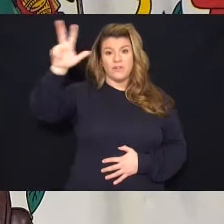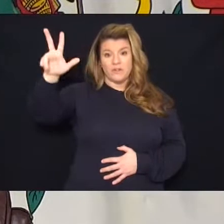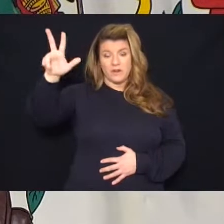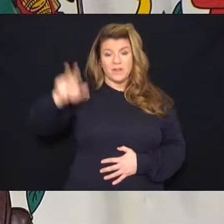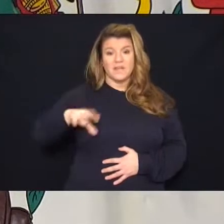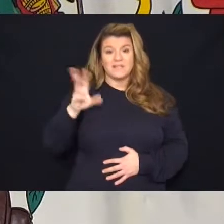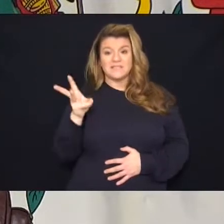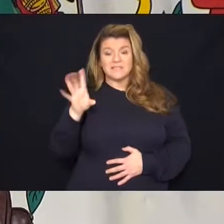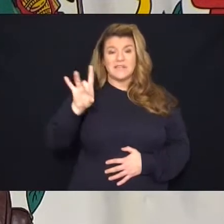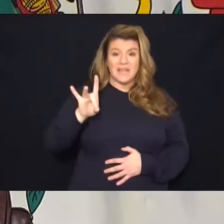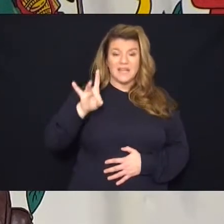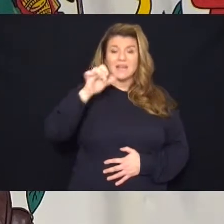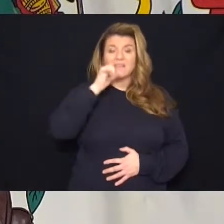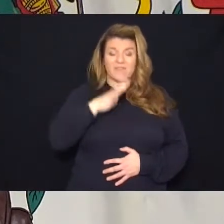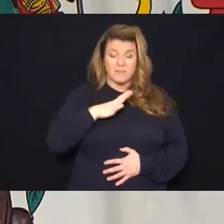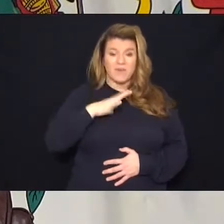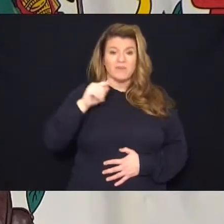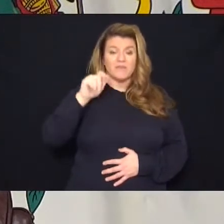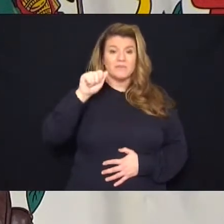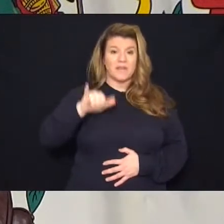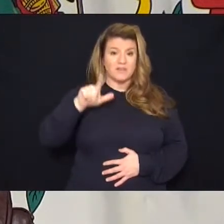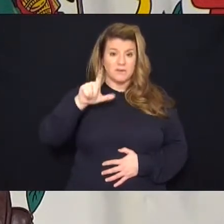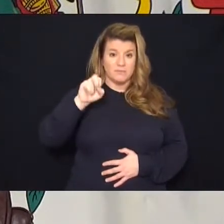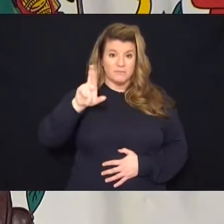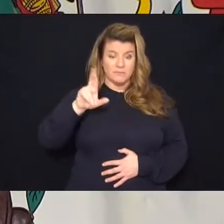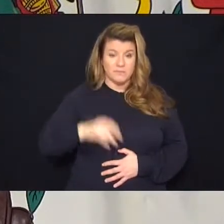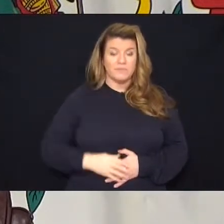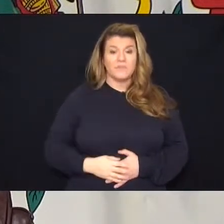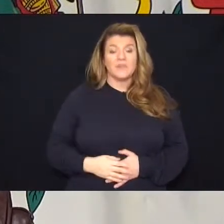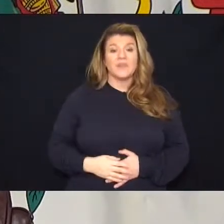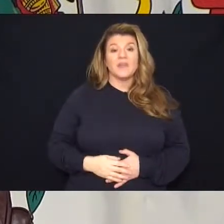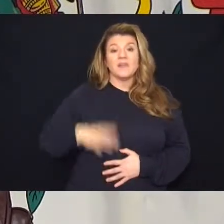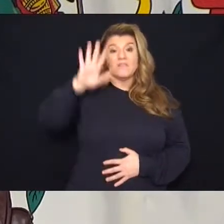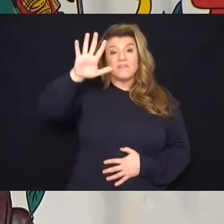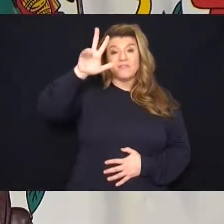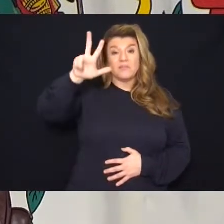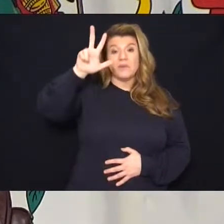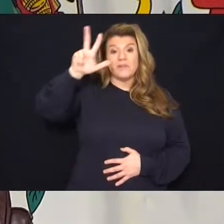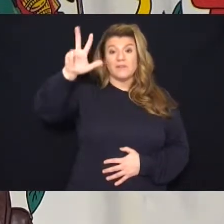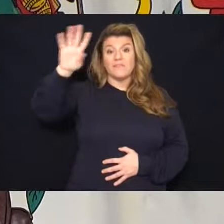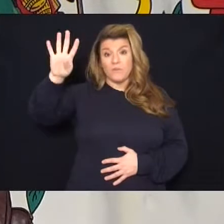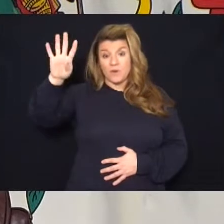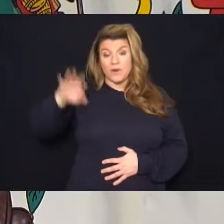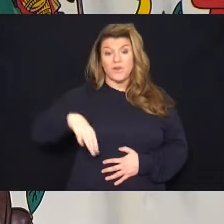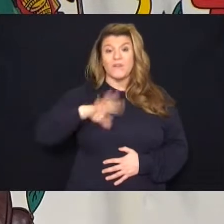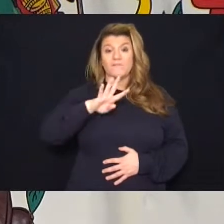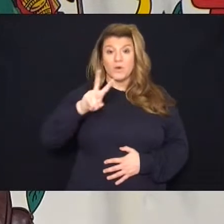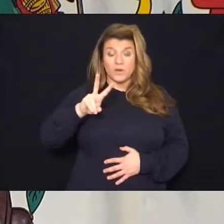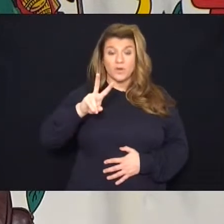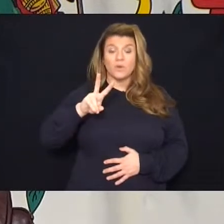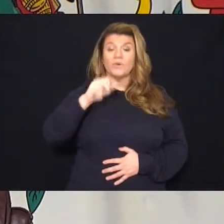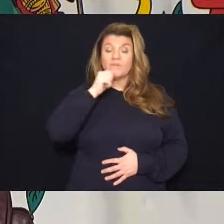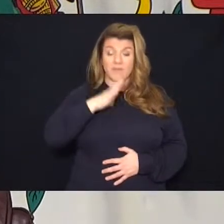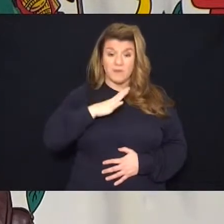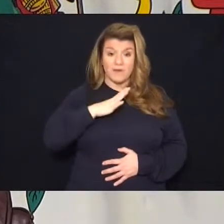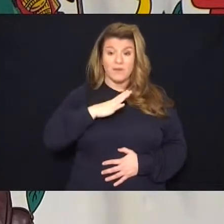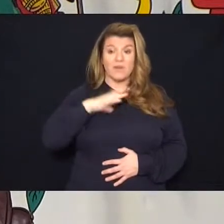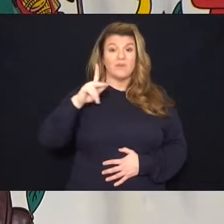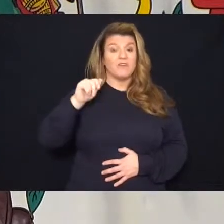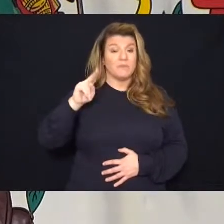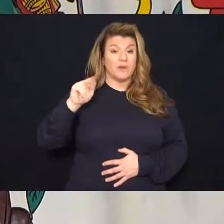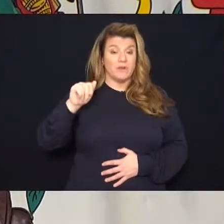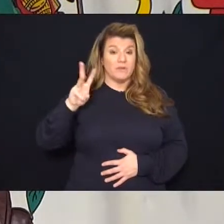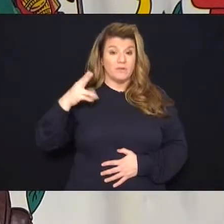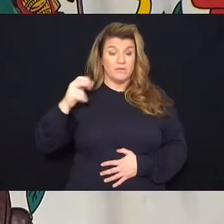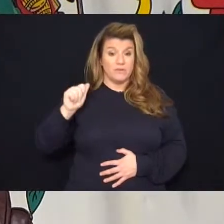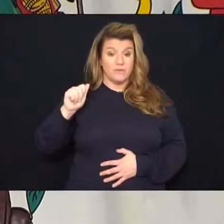death, a 68-year-old female from Taylor County. The 5,334th death, a 42-year-old female from Kanawha